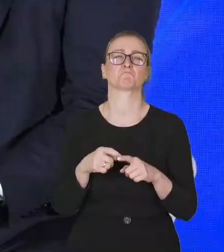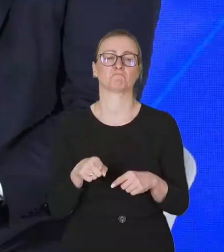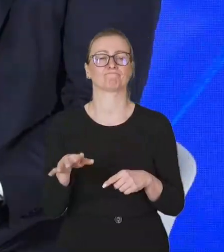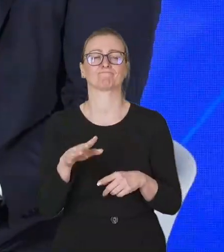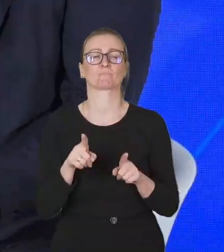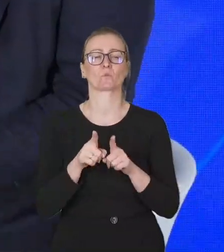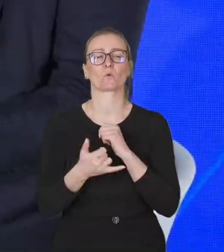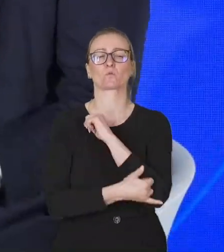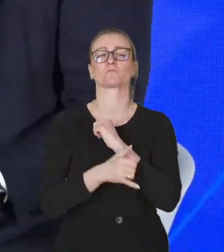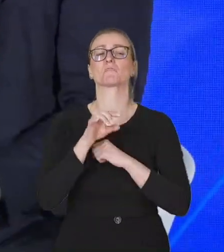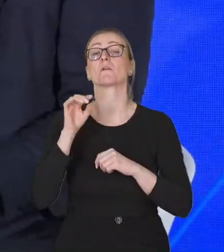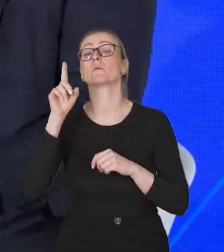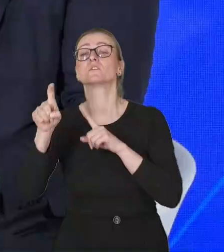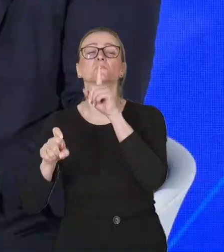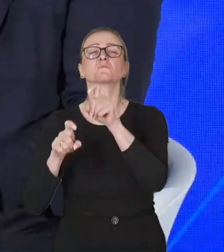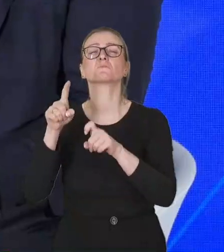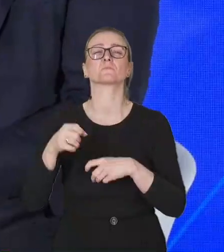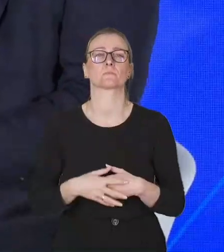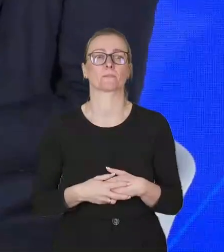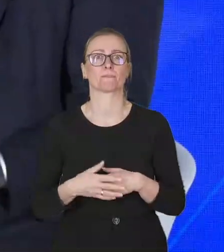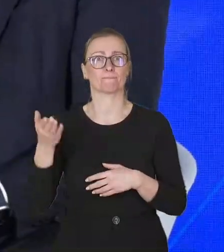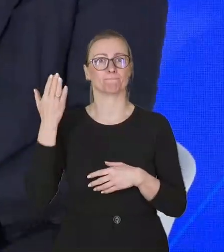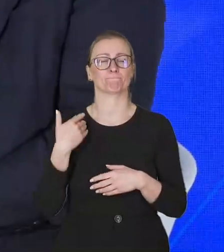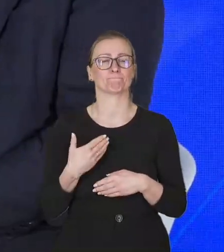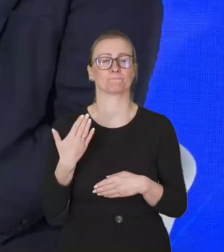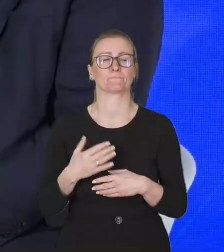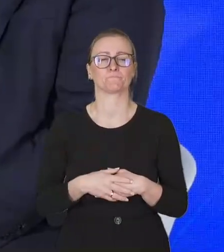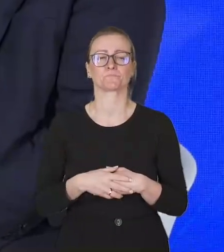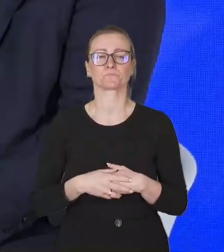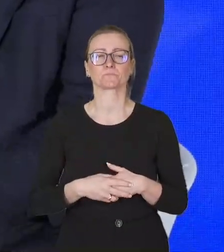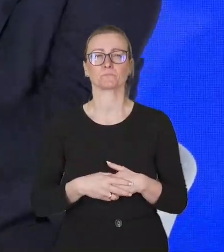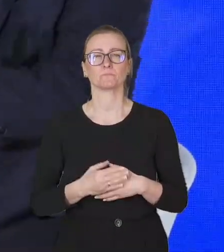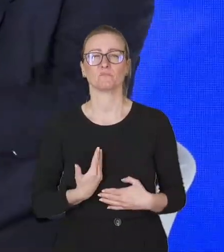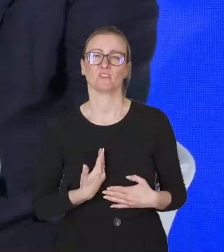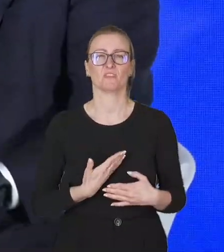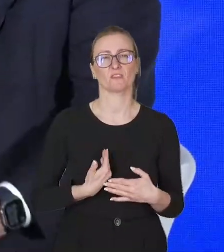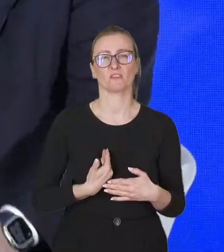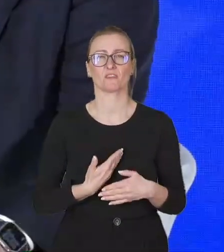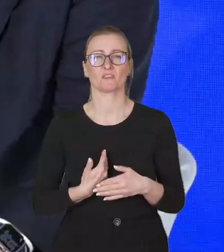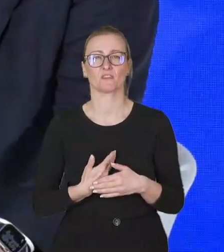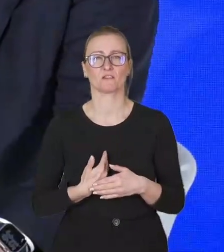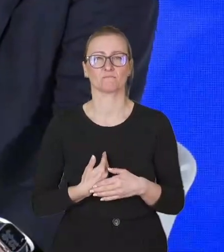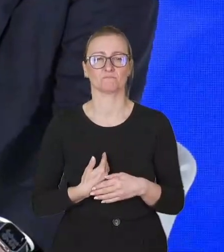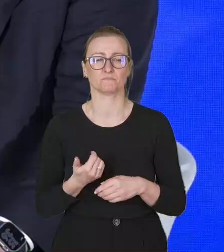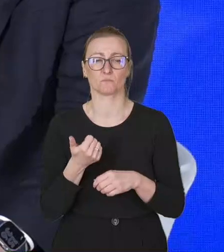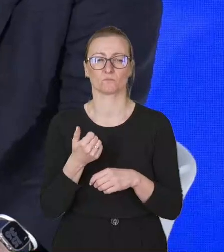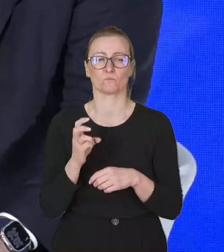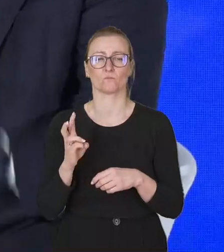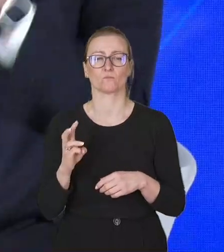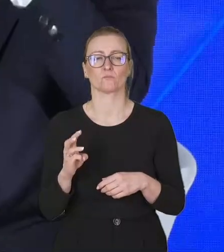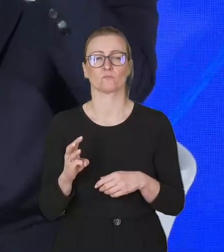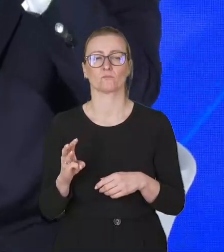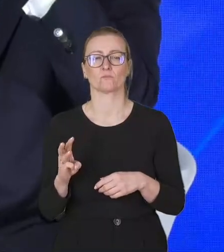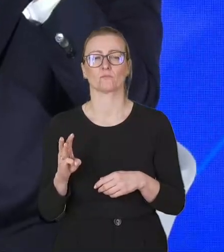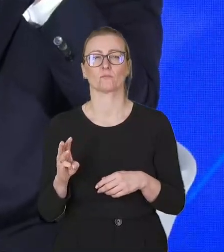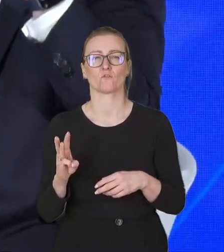Leyen and Séjourné presenting a competitiveness compass. It's great that they are coming with that just 60 days after the new commission started, but